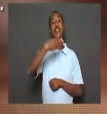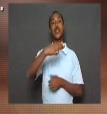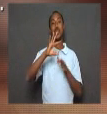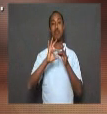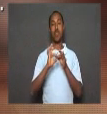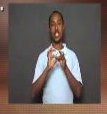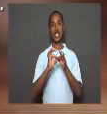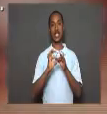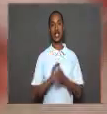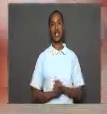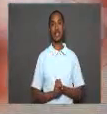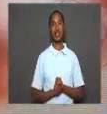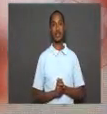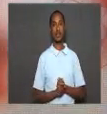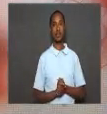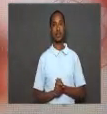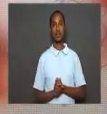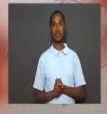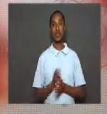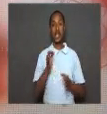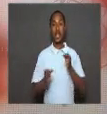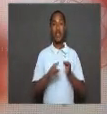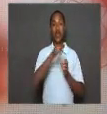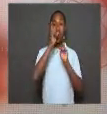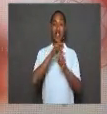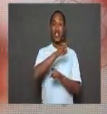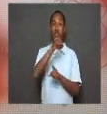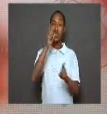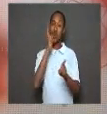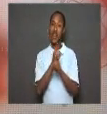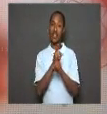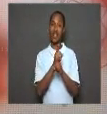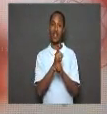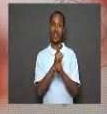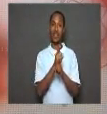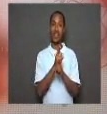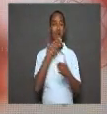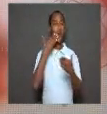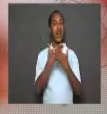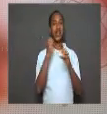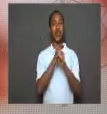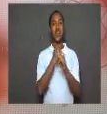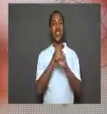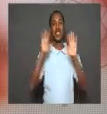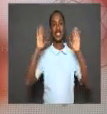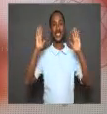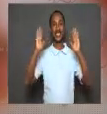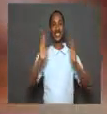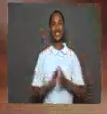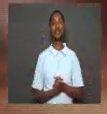hydrogen bonds. If you answered those correctly, great work.